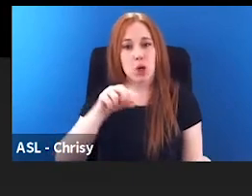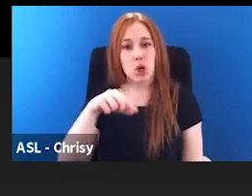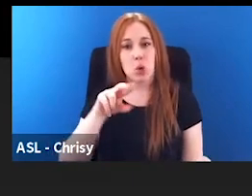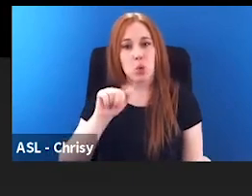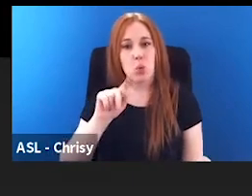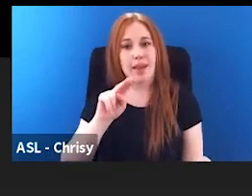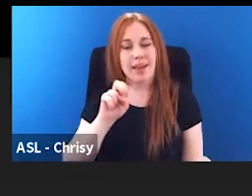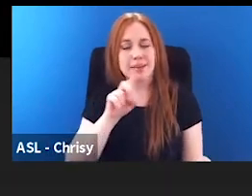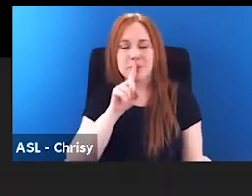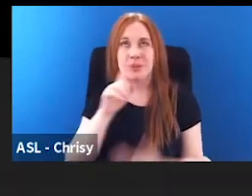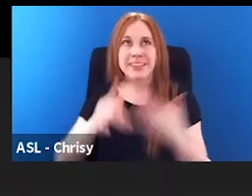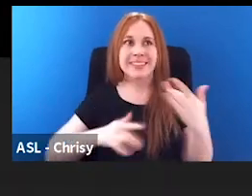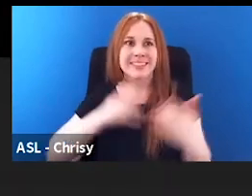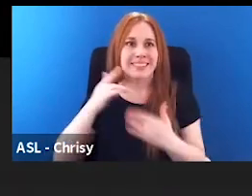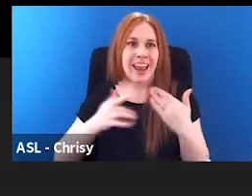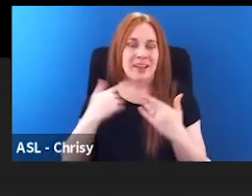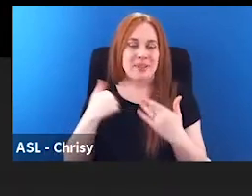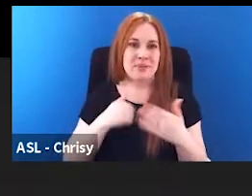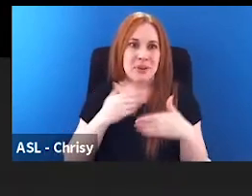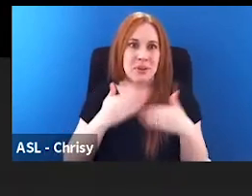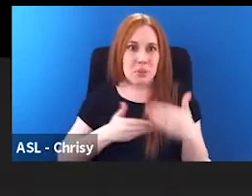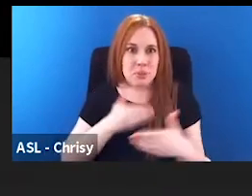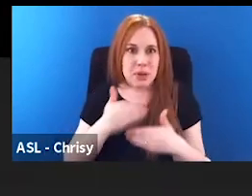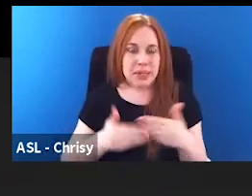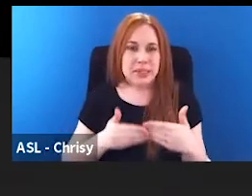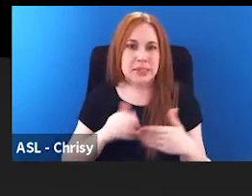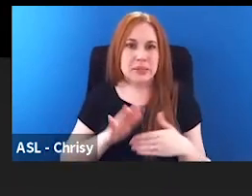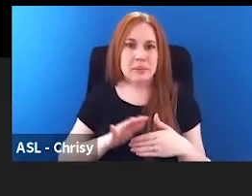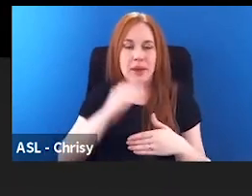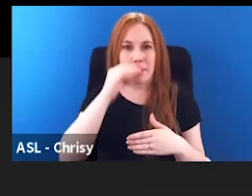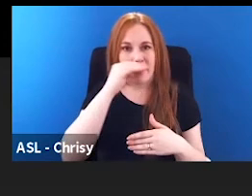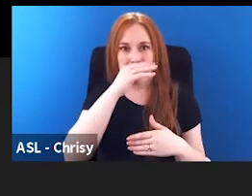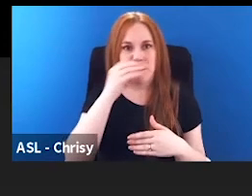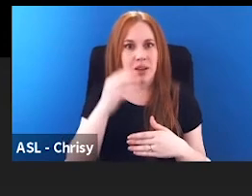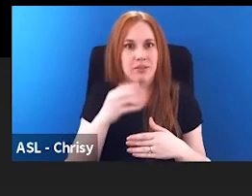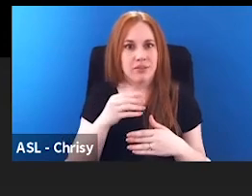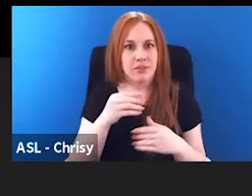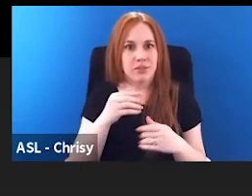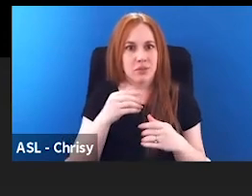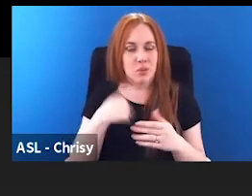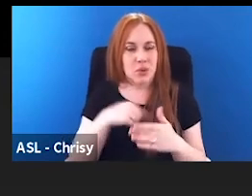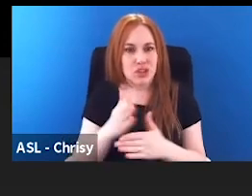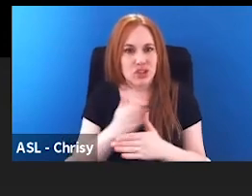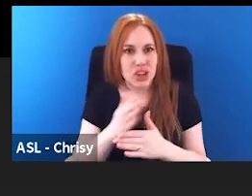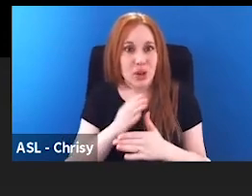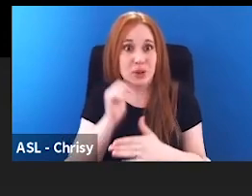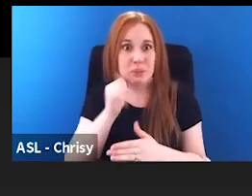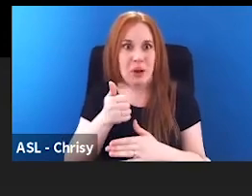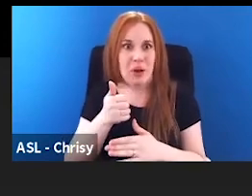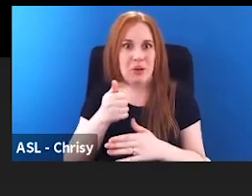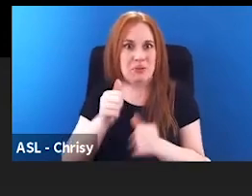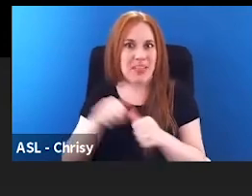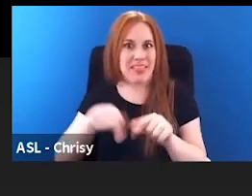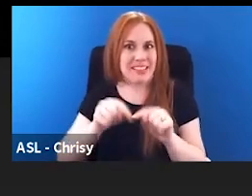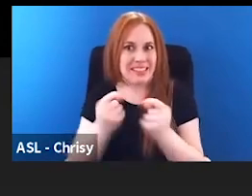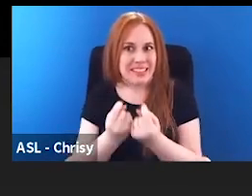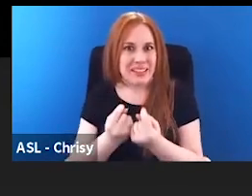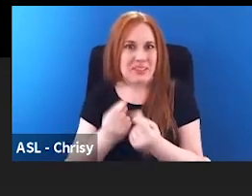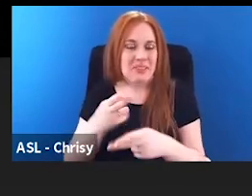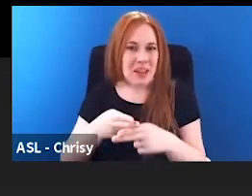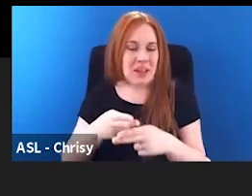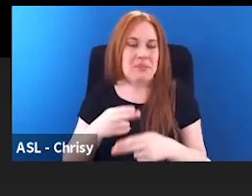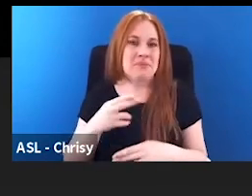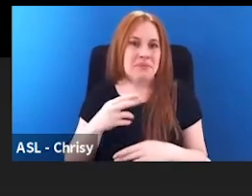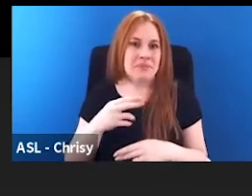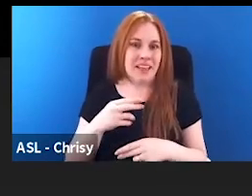incredibly excited. We are in the process of naming, and we're sharing that tomorrow with this team. So we're looking forward